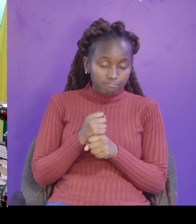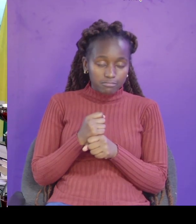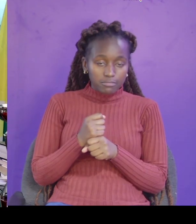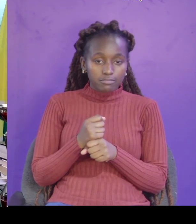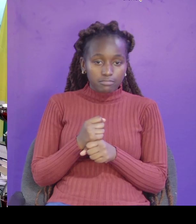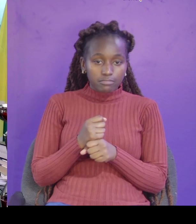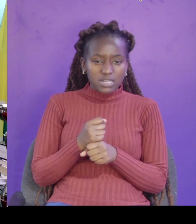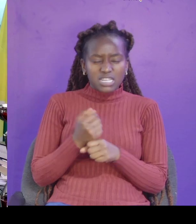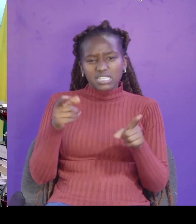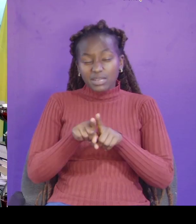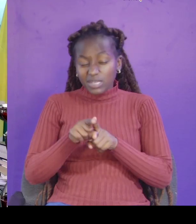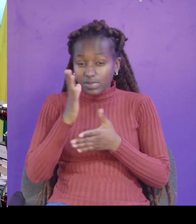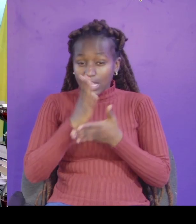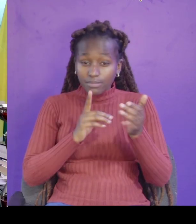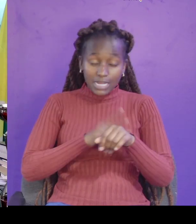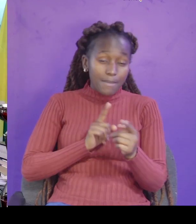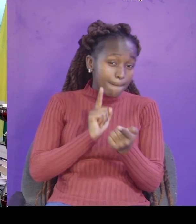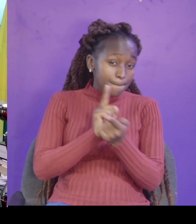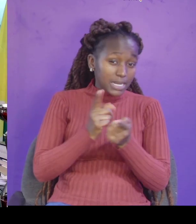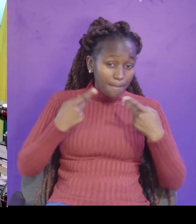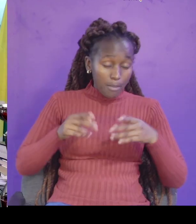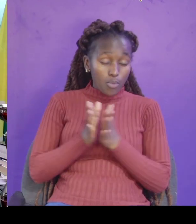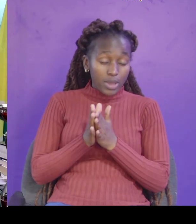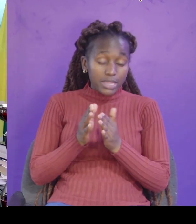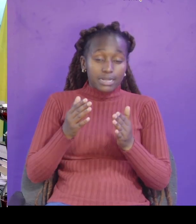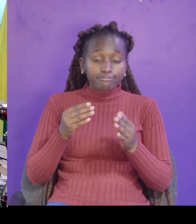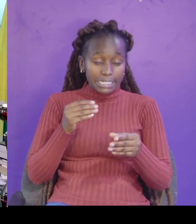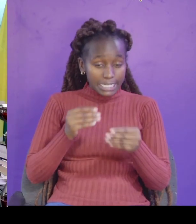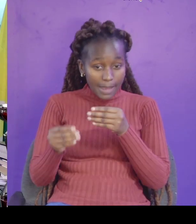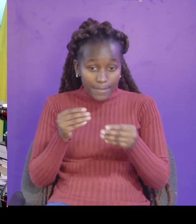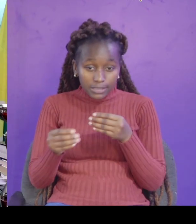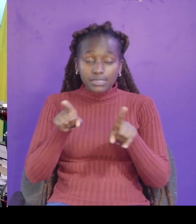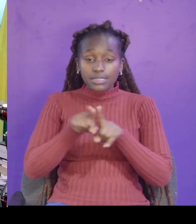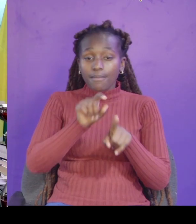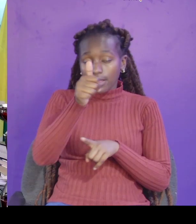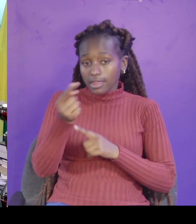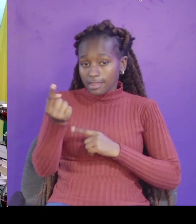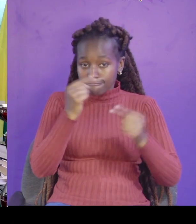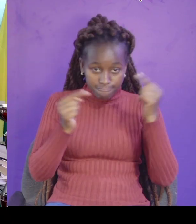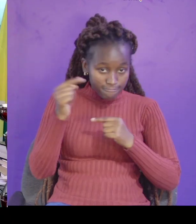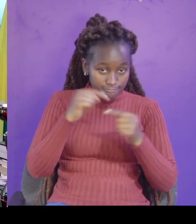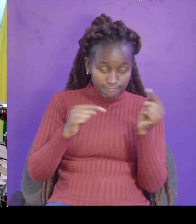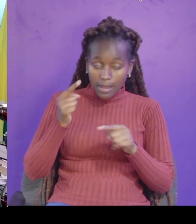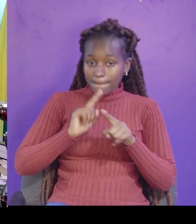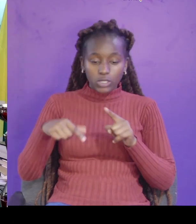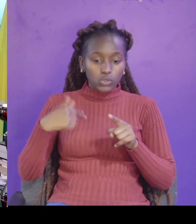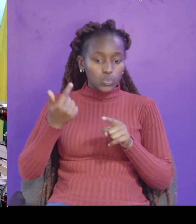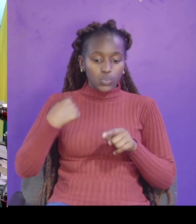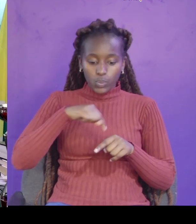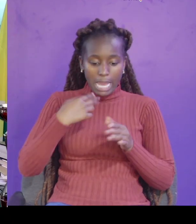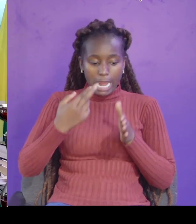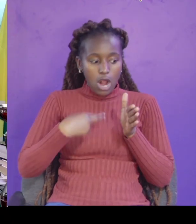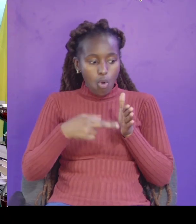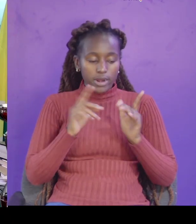2, 3 disabilities, and many more who have come to this office. Some they don't need, we don't document for because they request